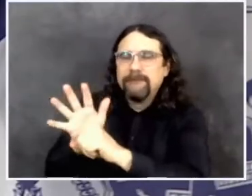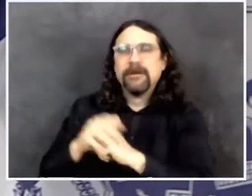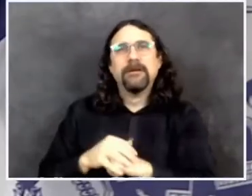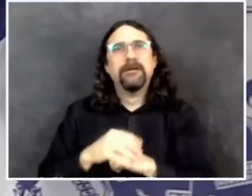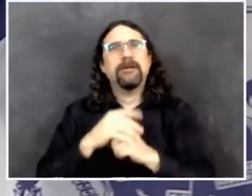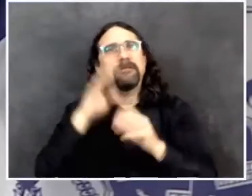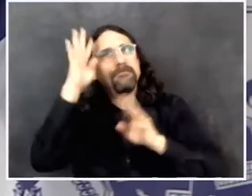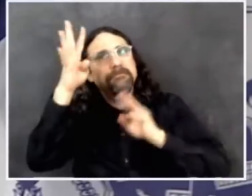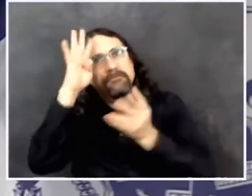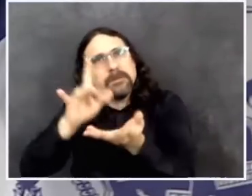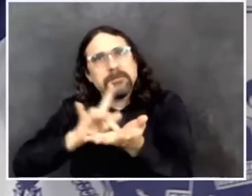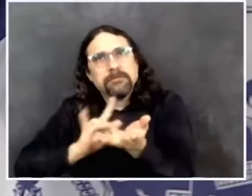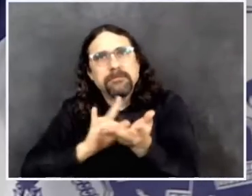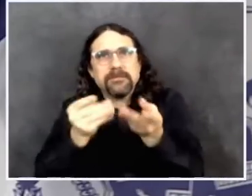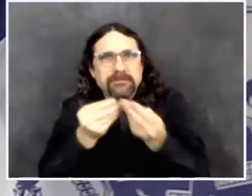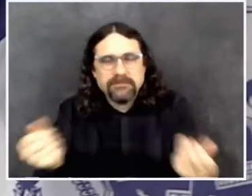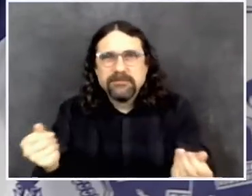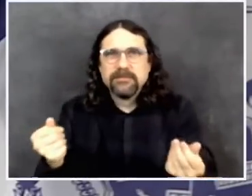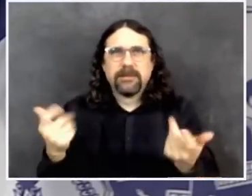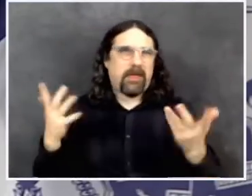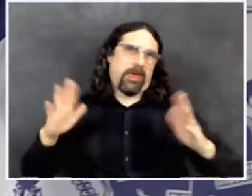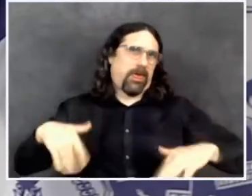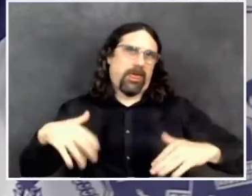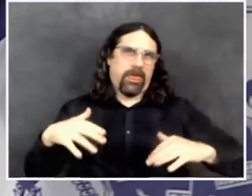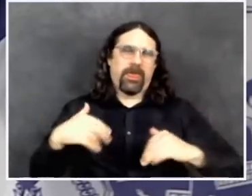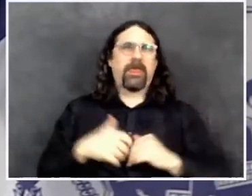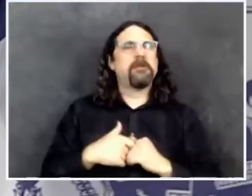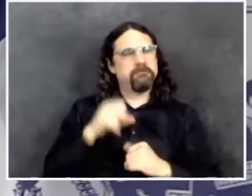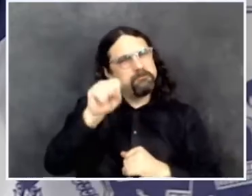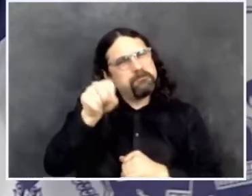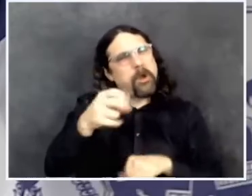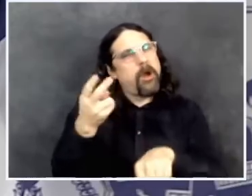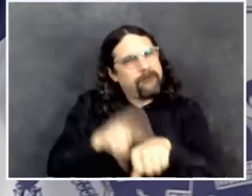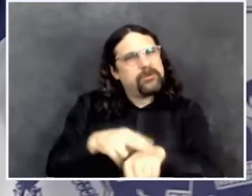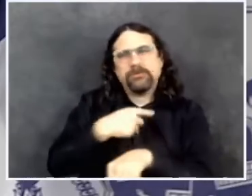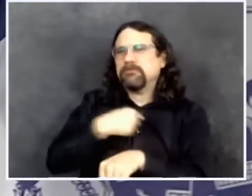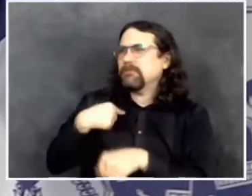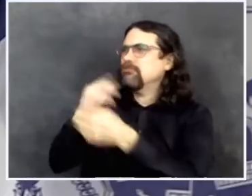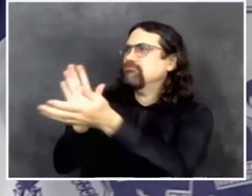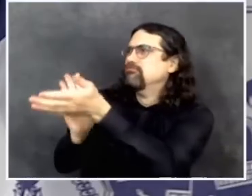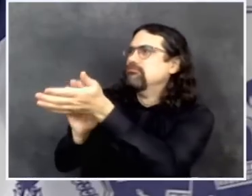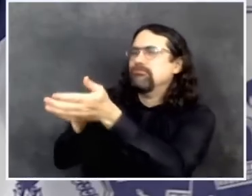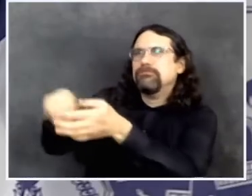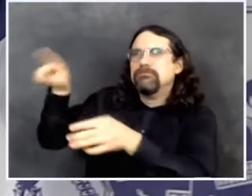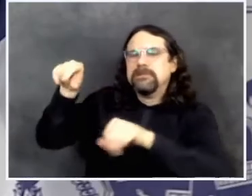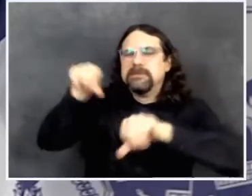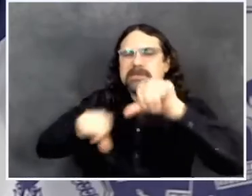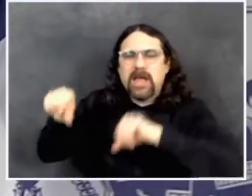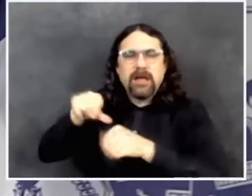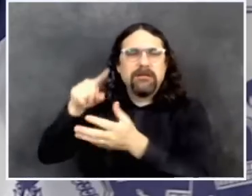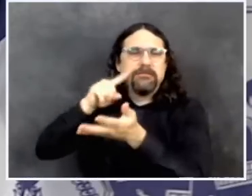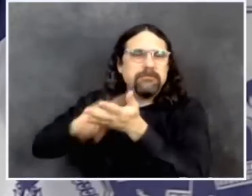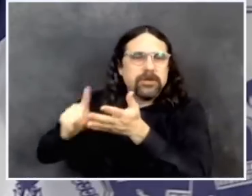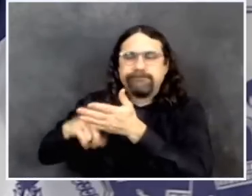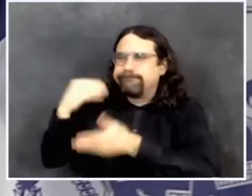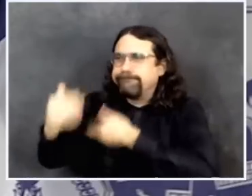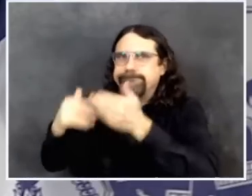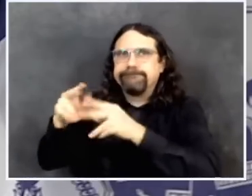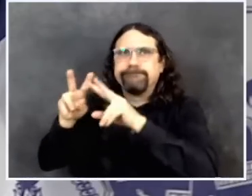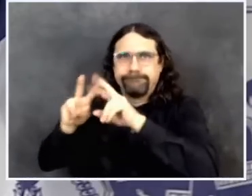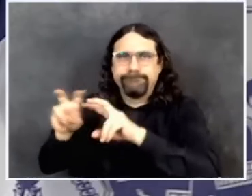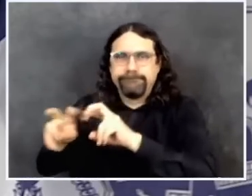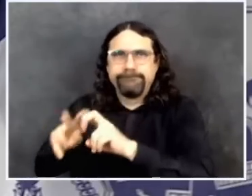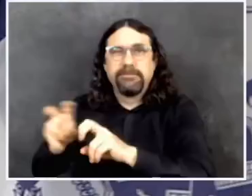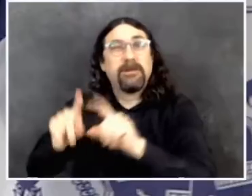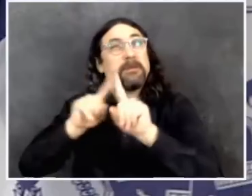facing a new test. Got to do it even more, because it's going to be harder, honestly, during the nicer weather. It's certainly going to be harder for